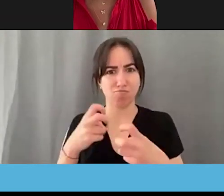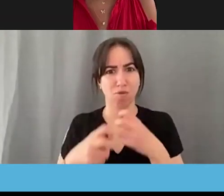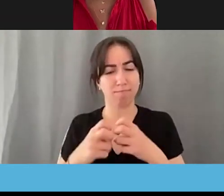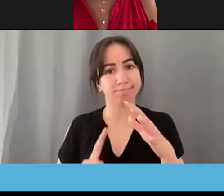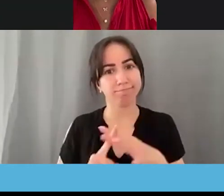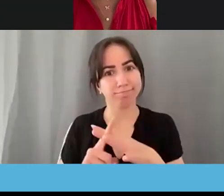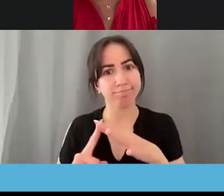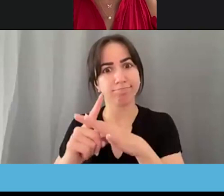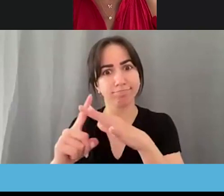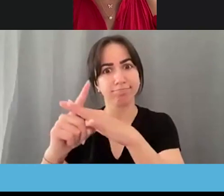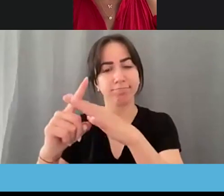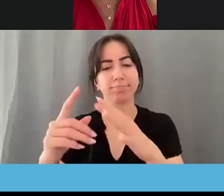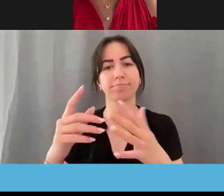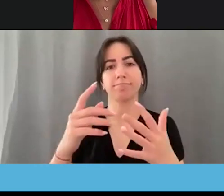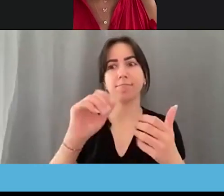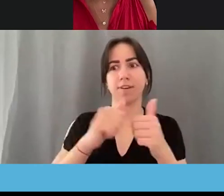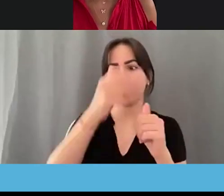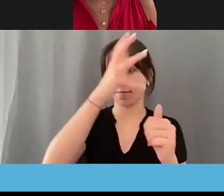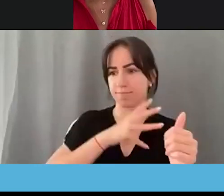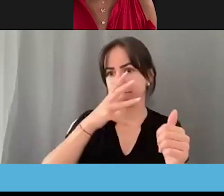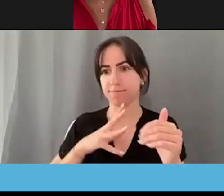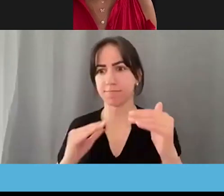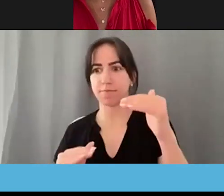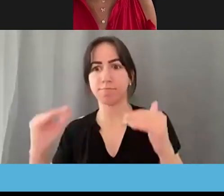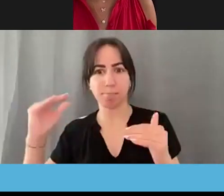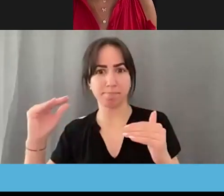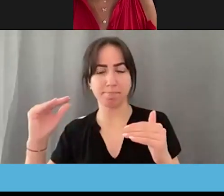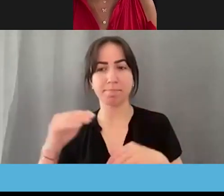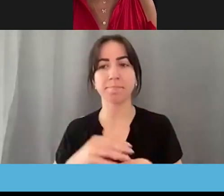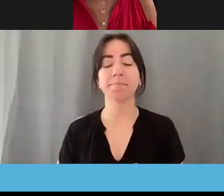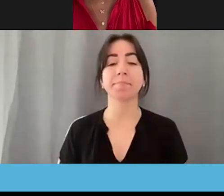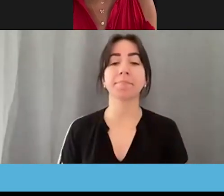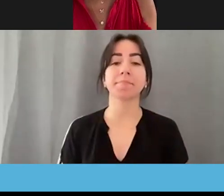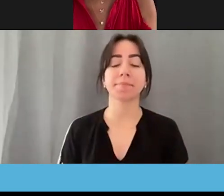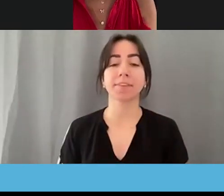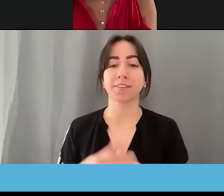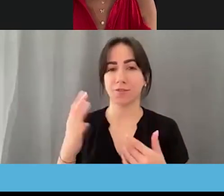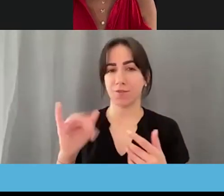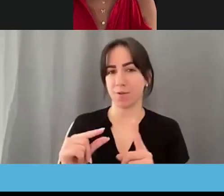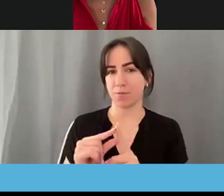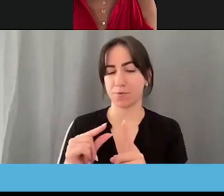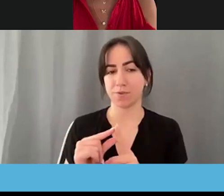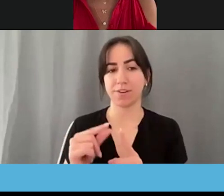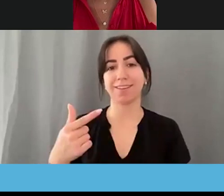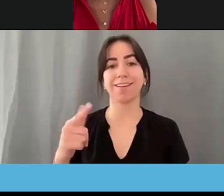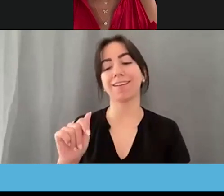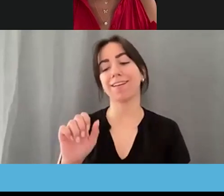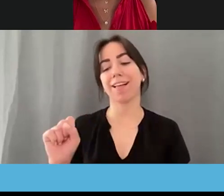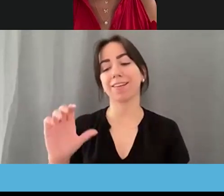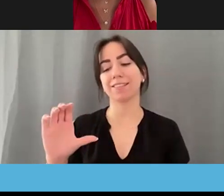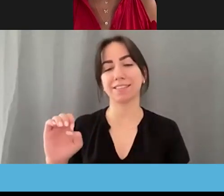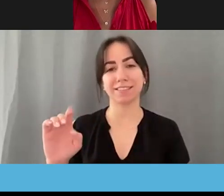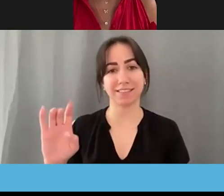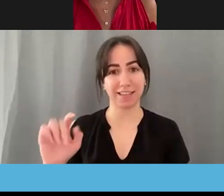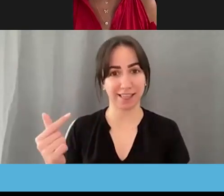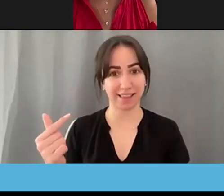of inequality that has existed in the world. And so the term glass ceiling is one